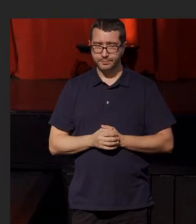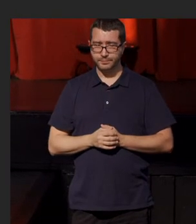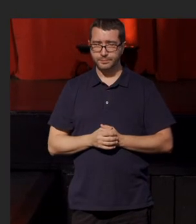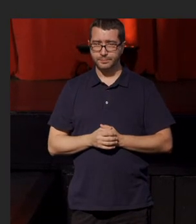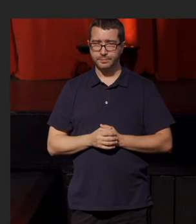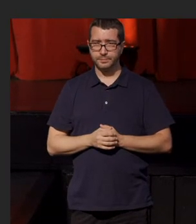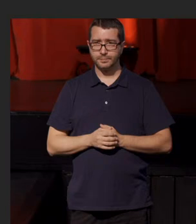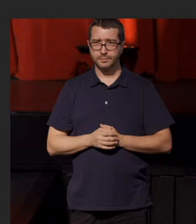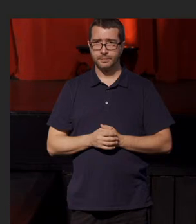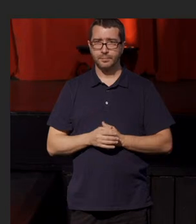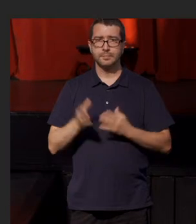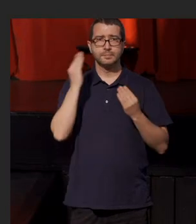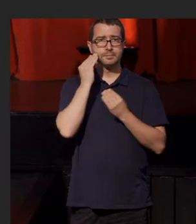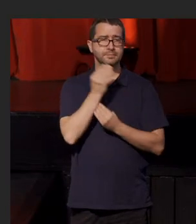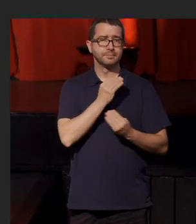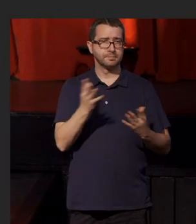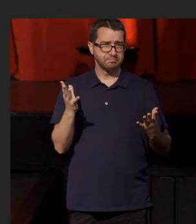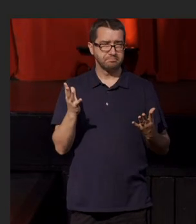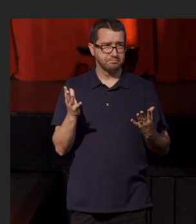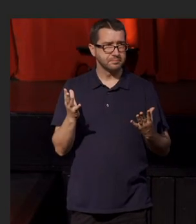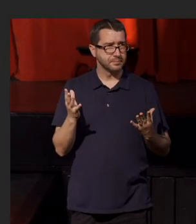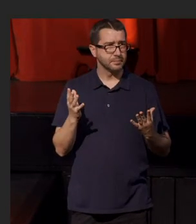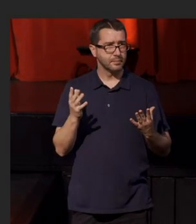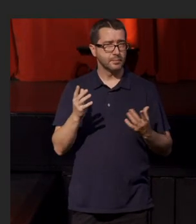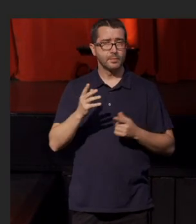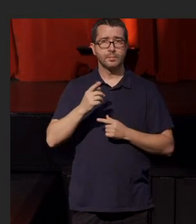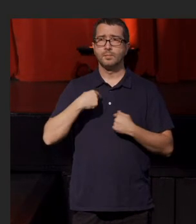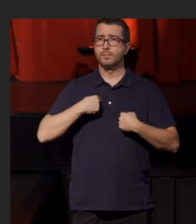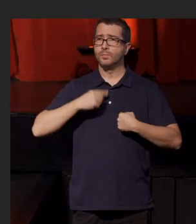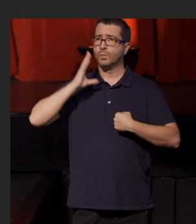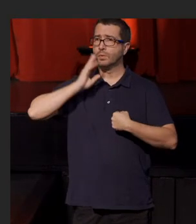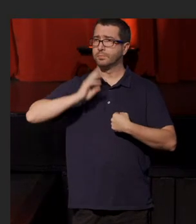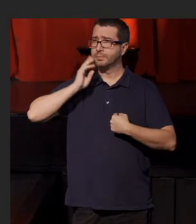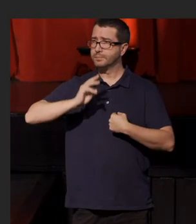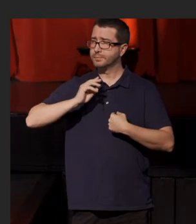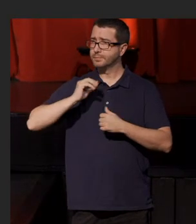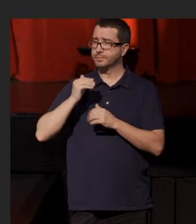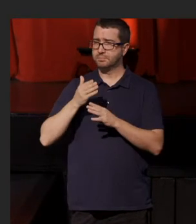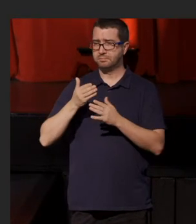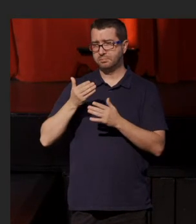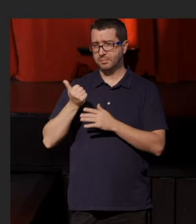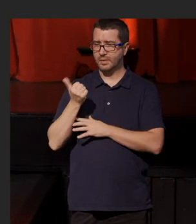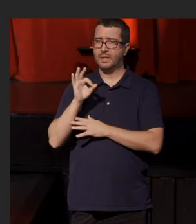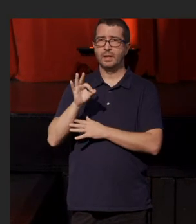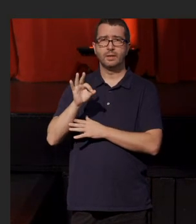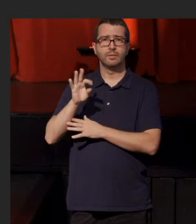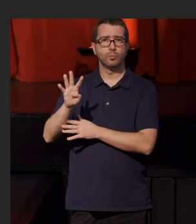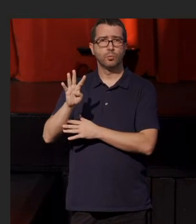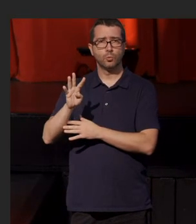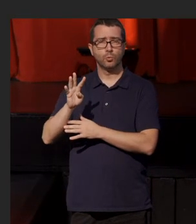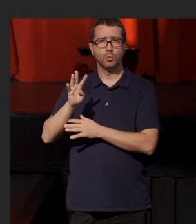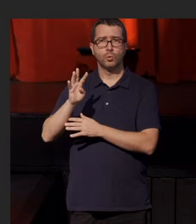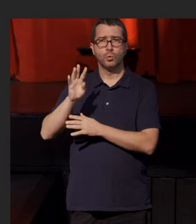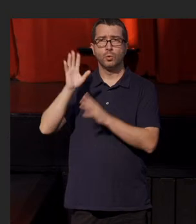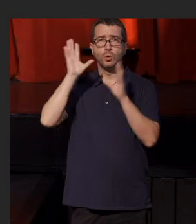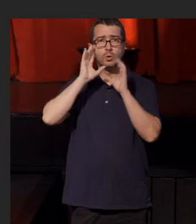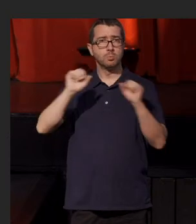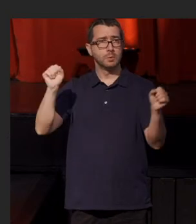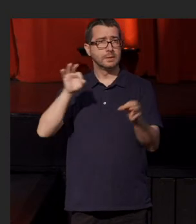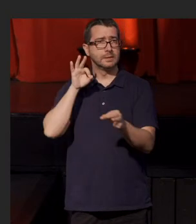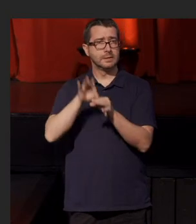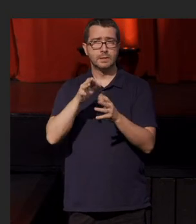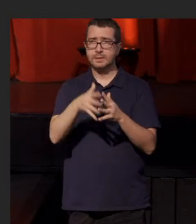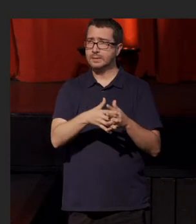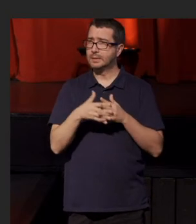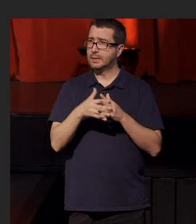me set as a context an experience I had after the 1994 presidential election in the United States. That